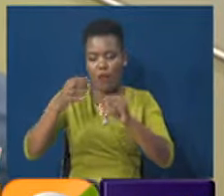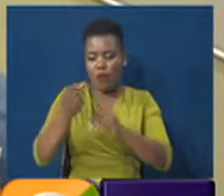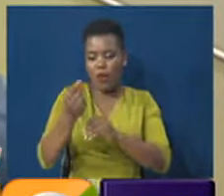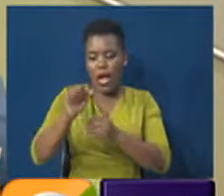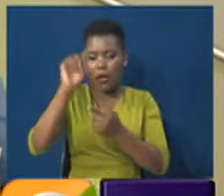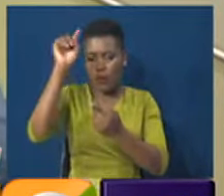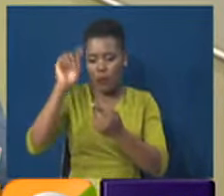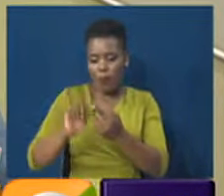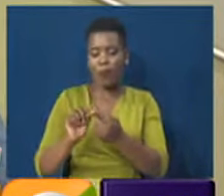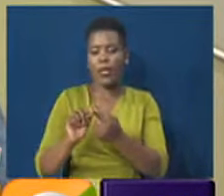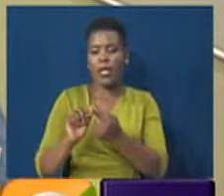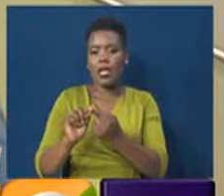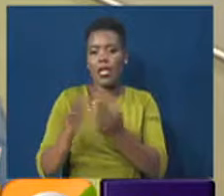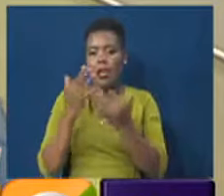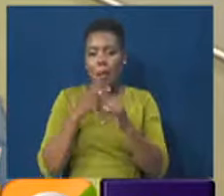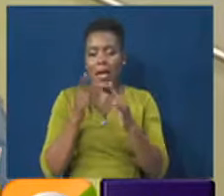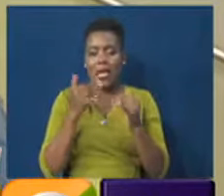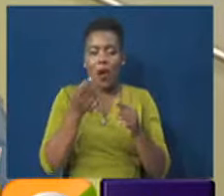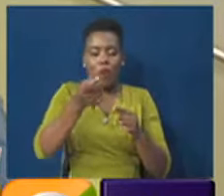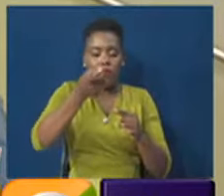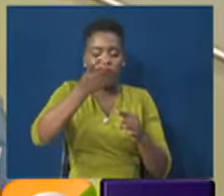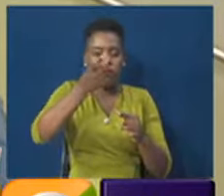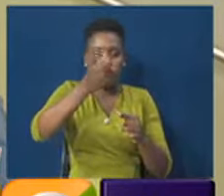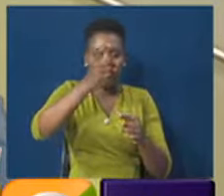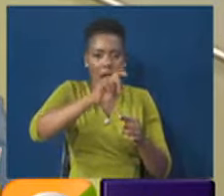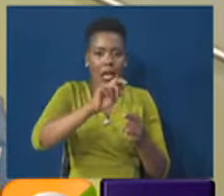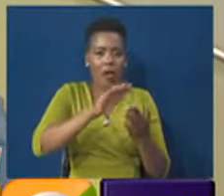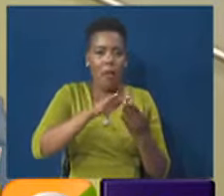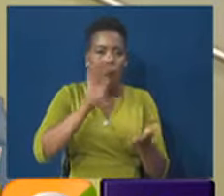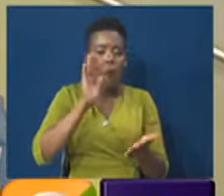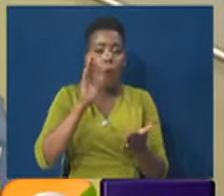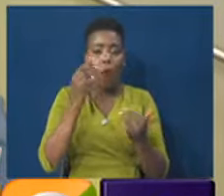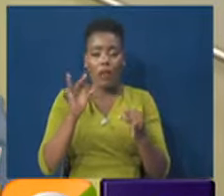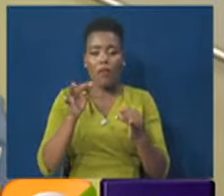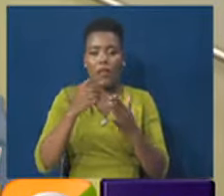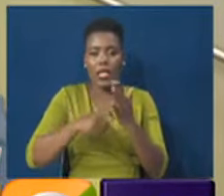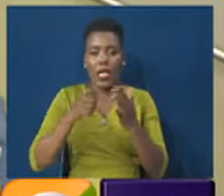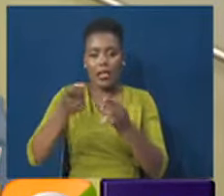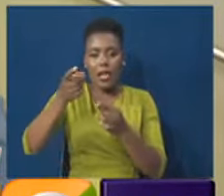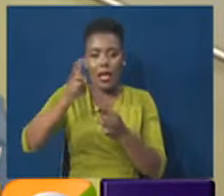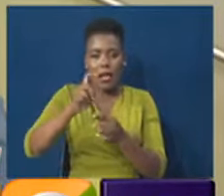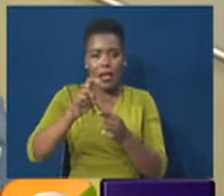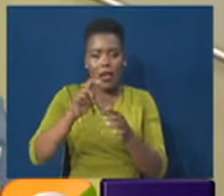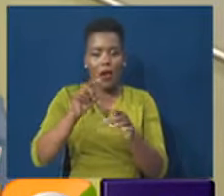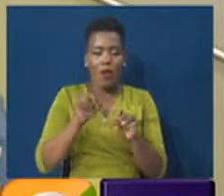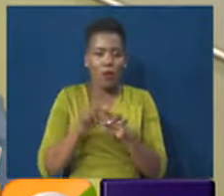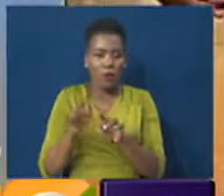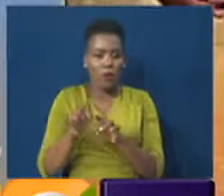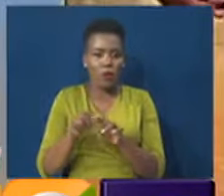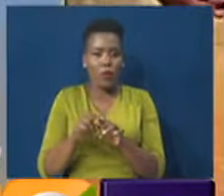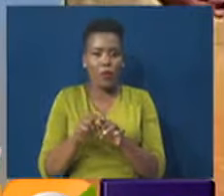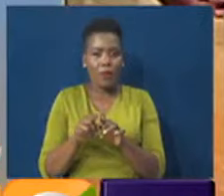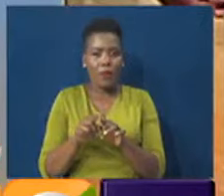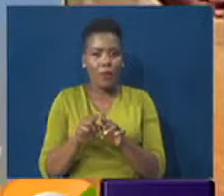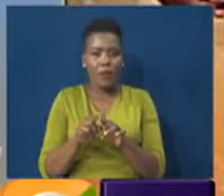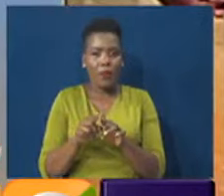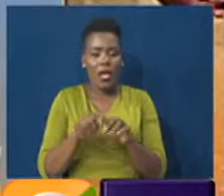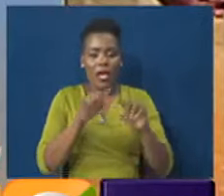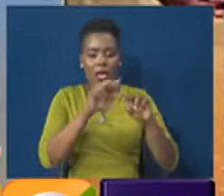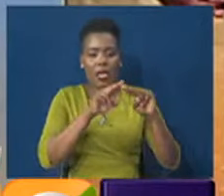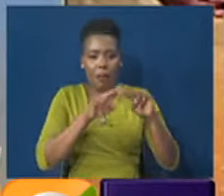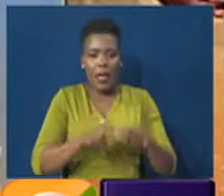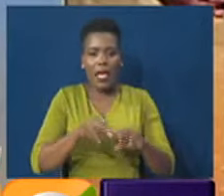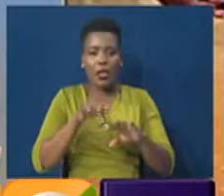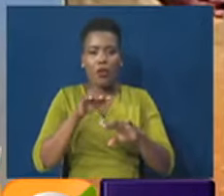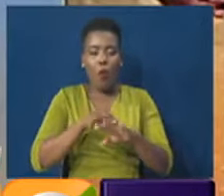what it is now. What is of importance is that as the prices go up, we also carry incomes of people